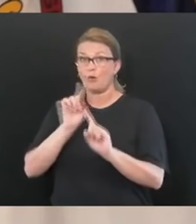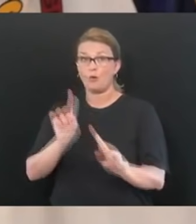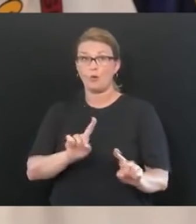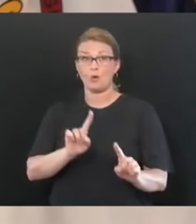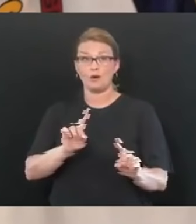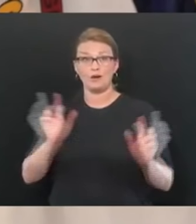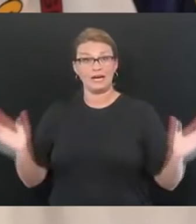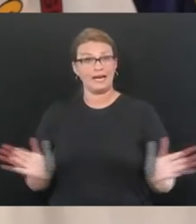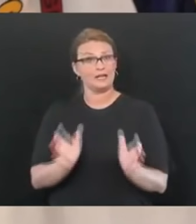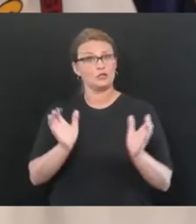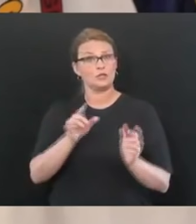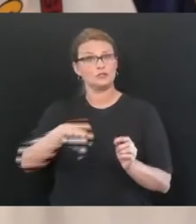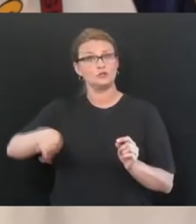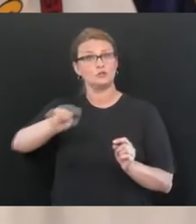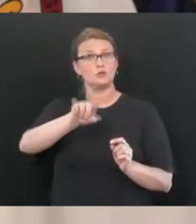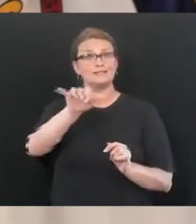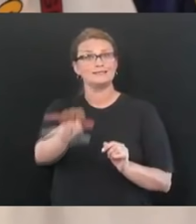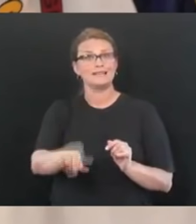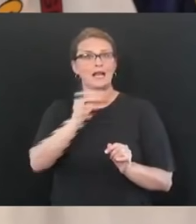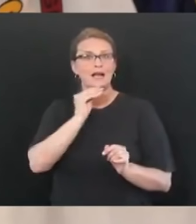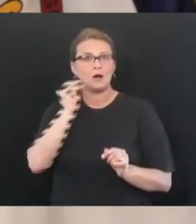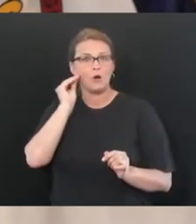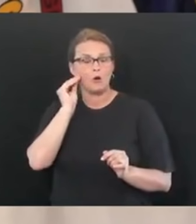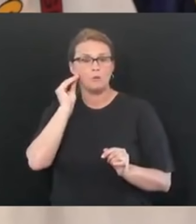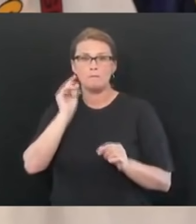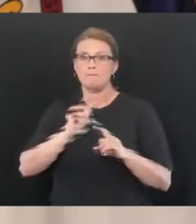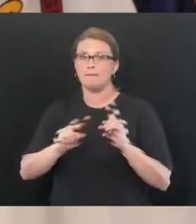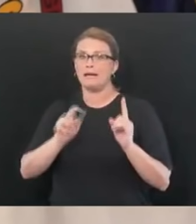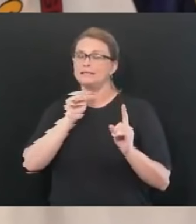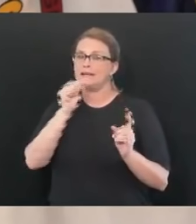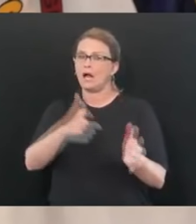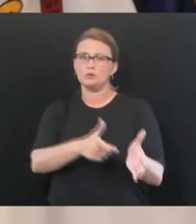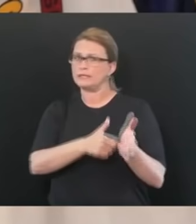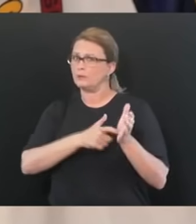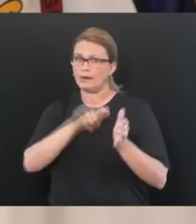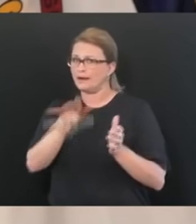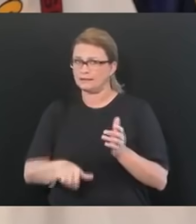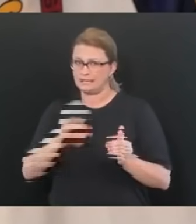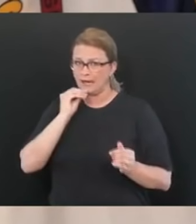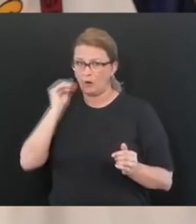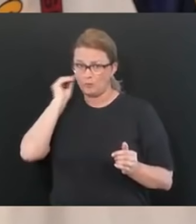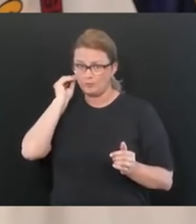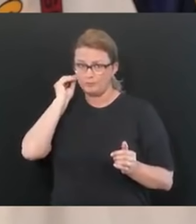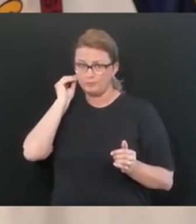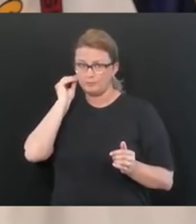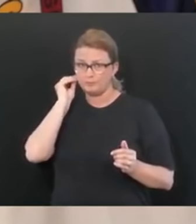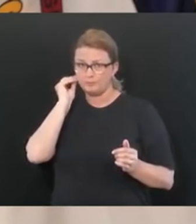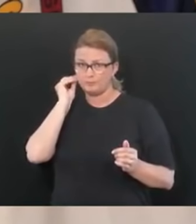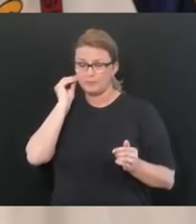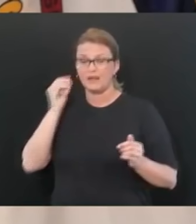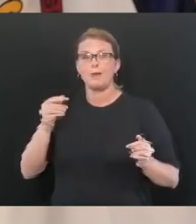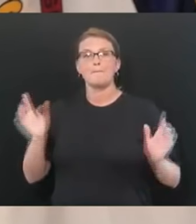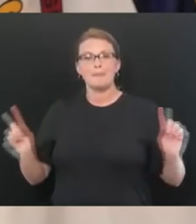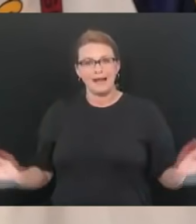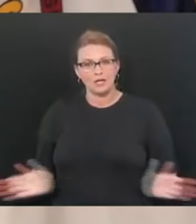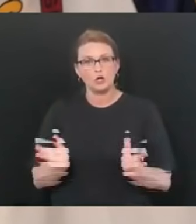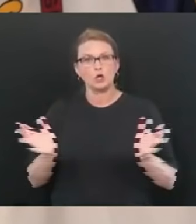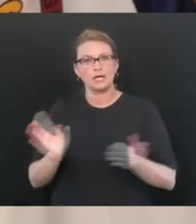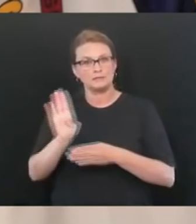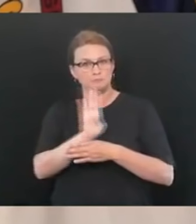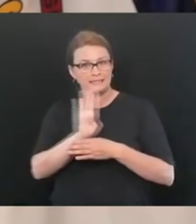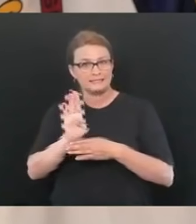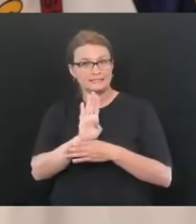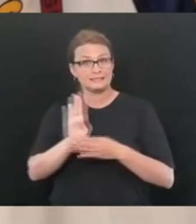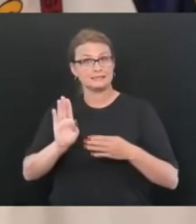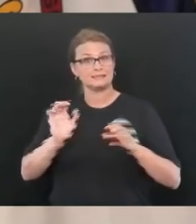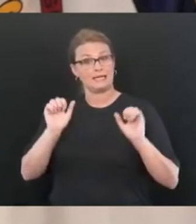to remain at home, but no longer orders them to stay at home. Again, I encourage all businesses that are